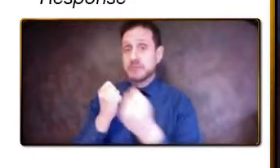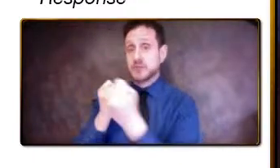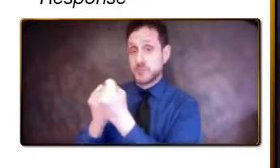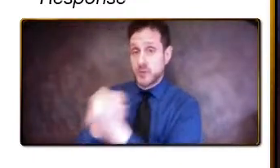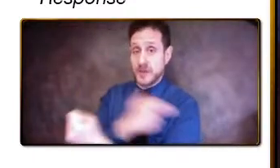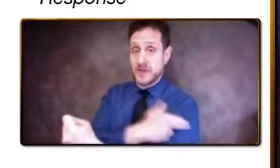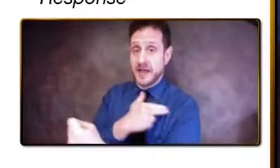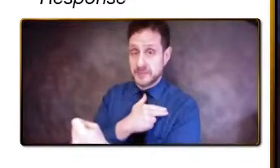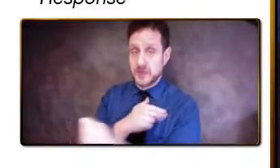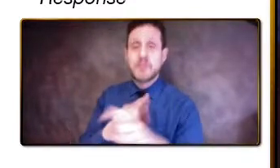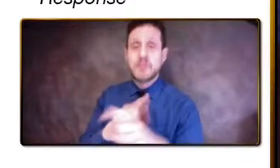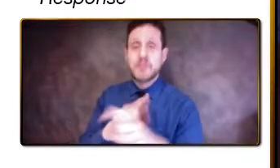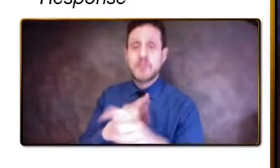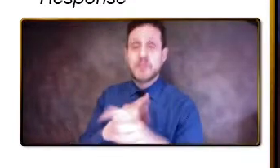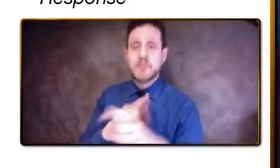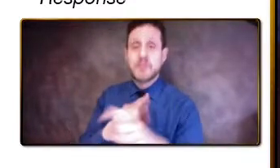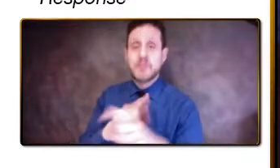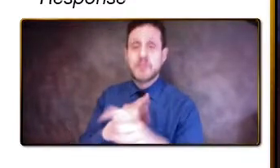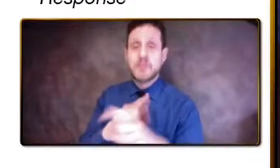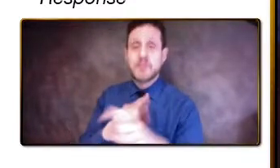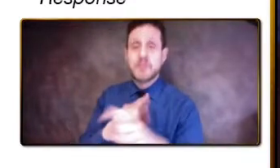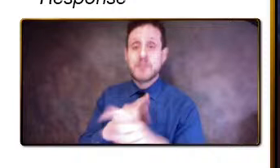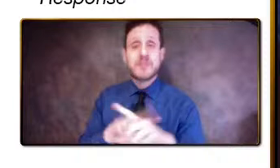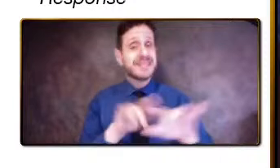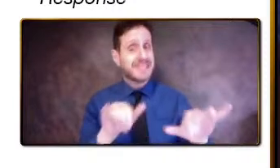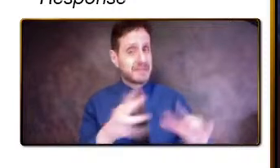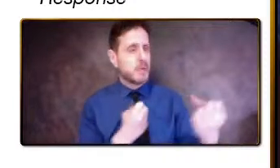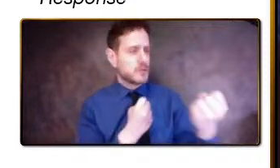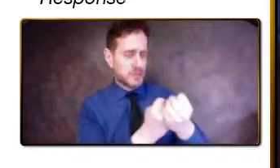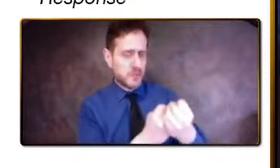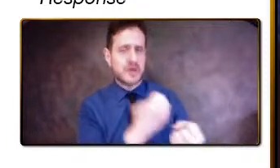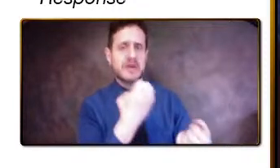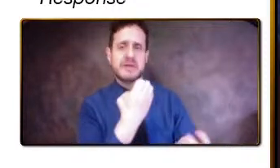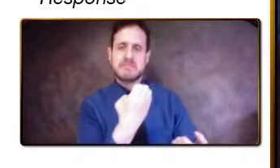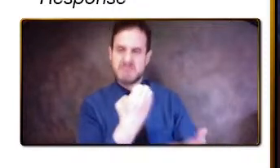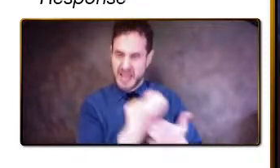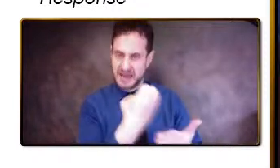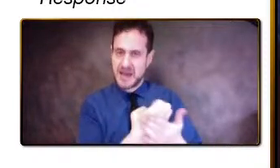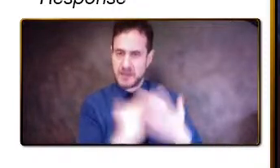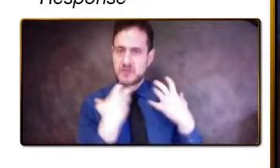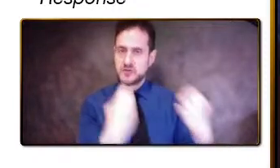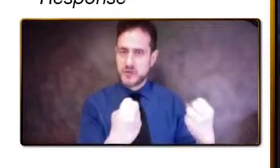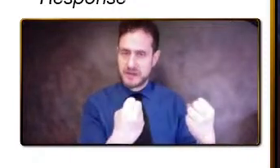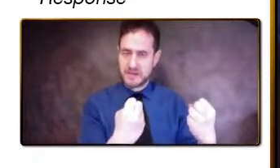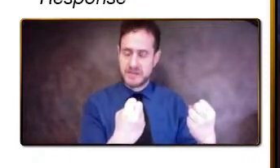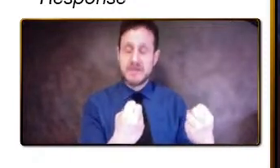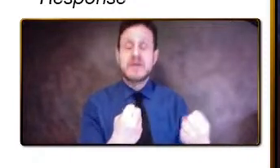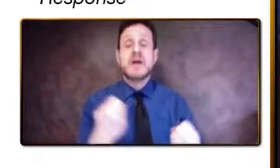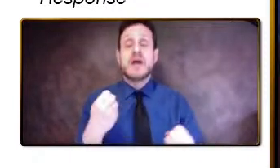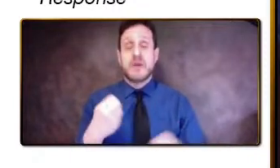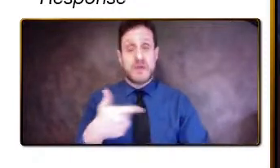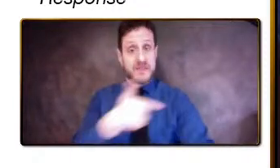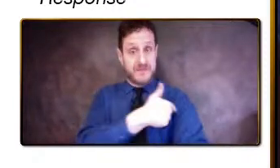economic vitality and a strong recovery. As we ramp up vaccine distribution